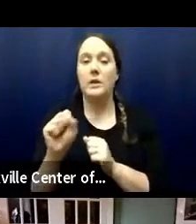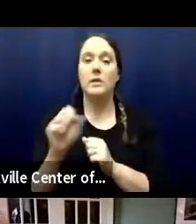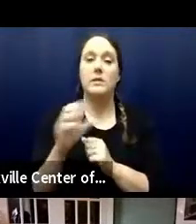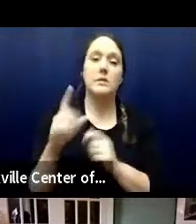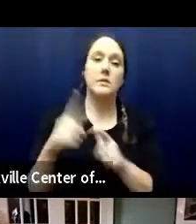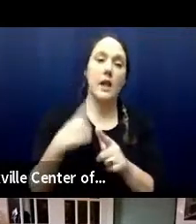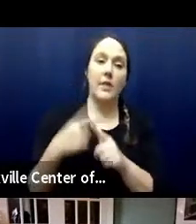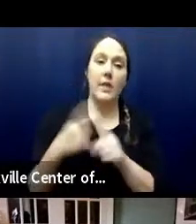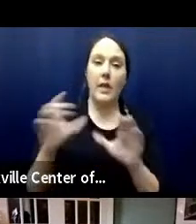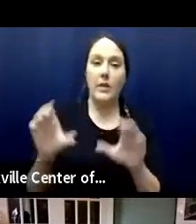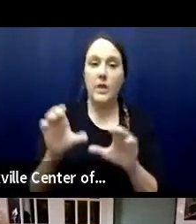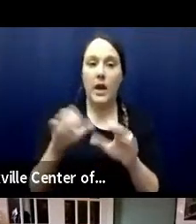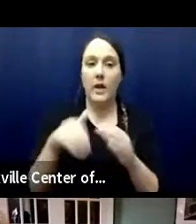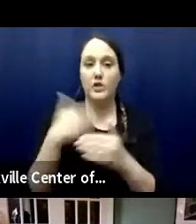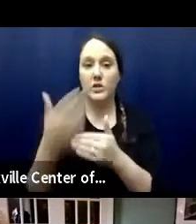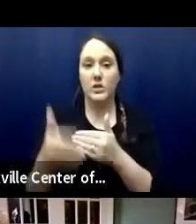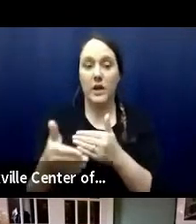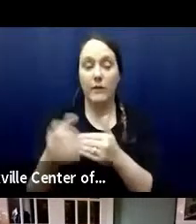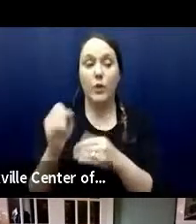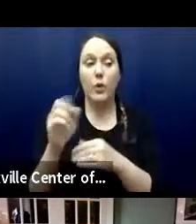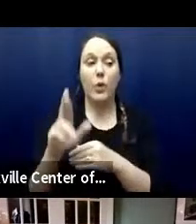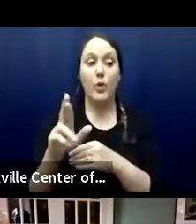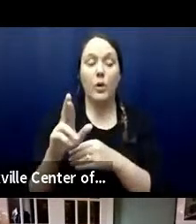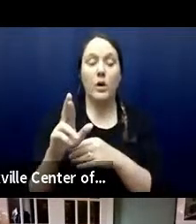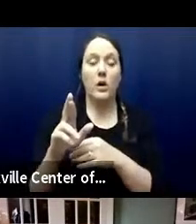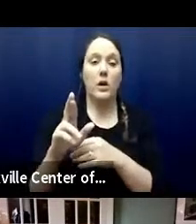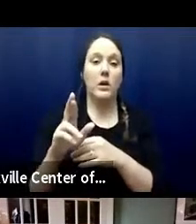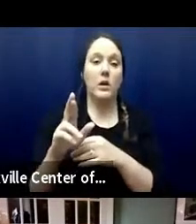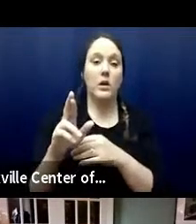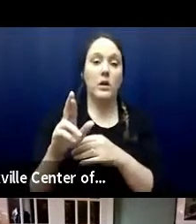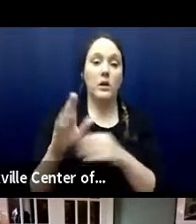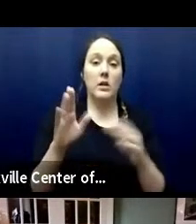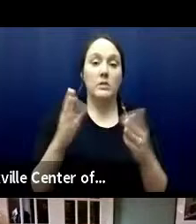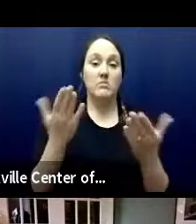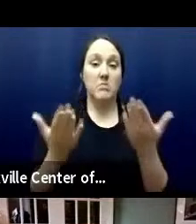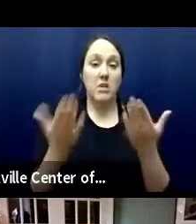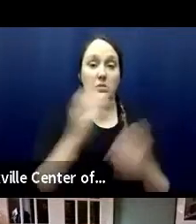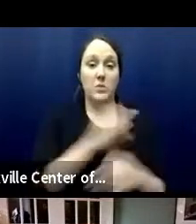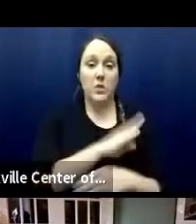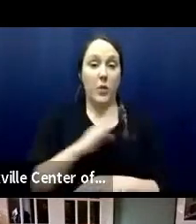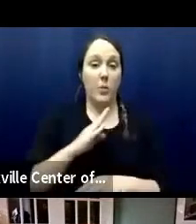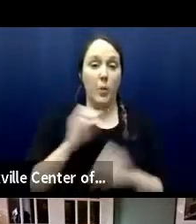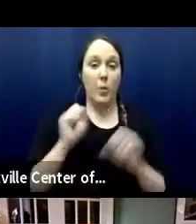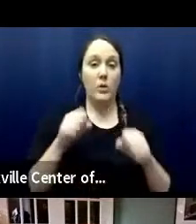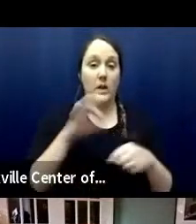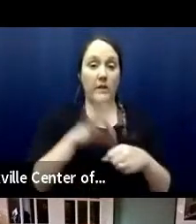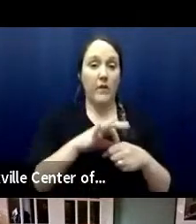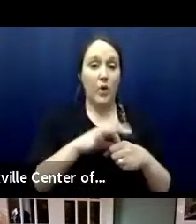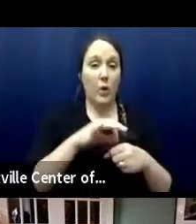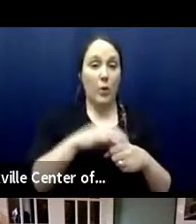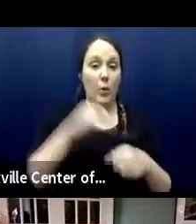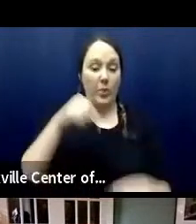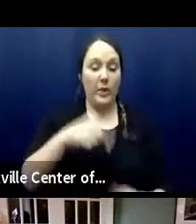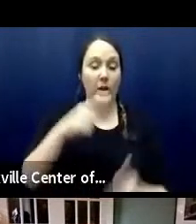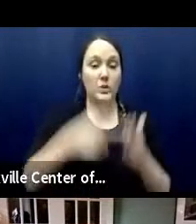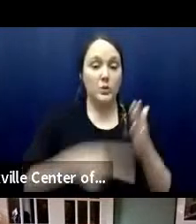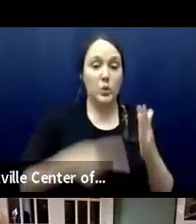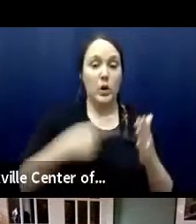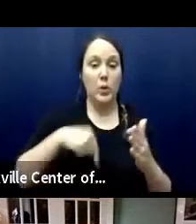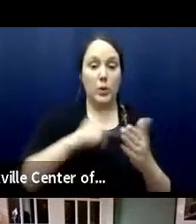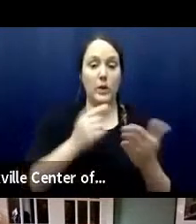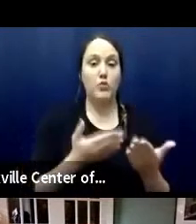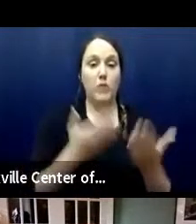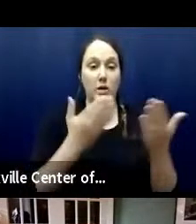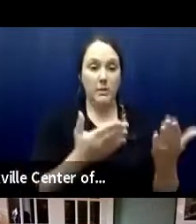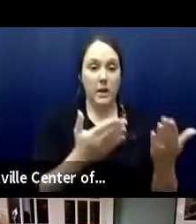that follows, or is it possible for the board to simply vote that this is what we recommend